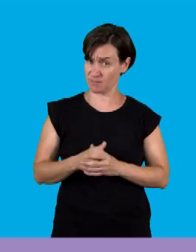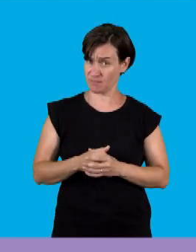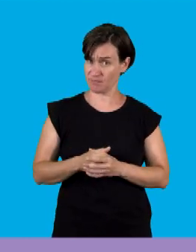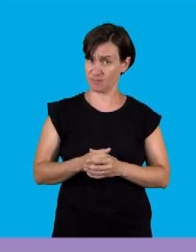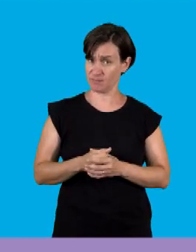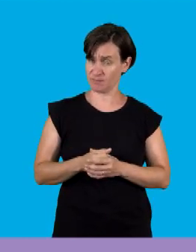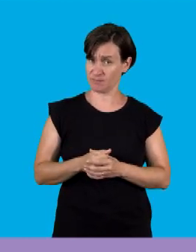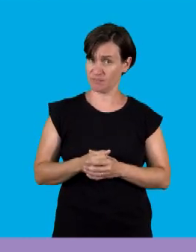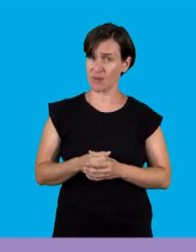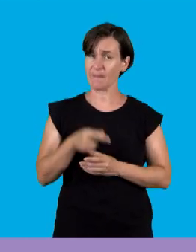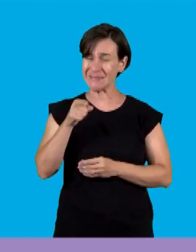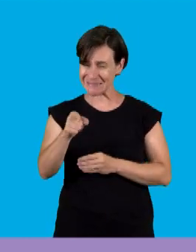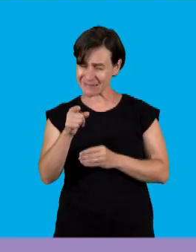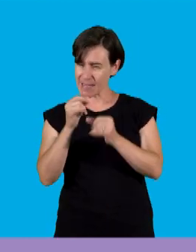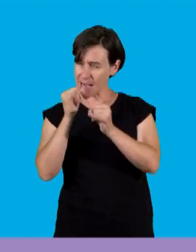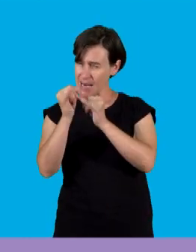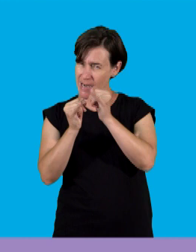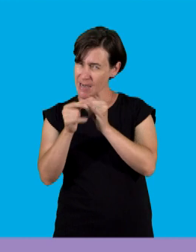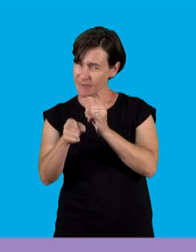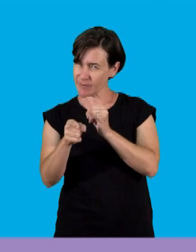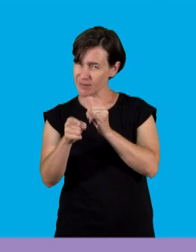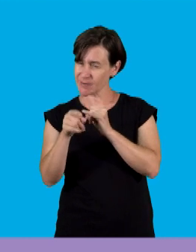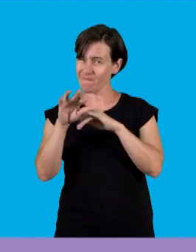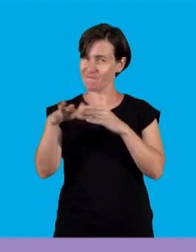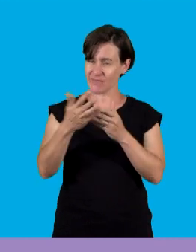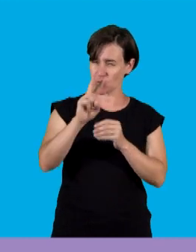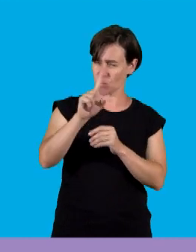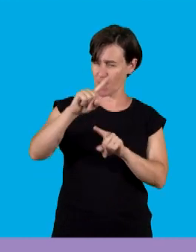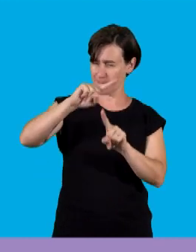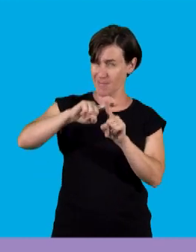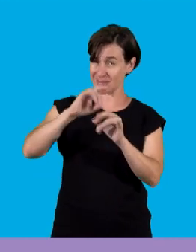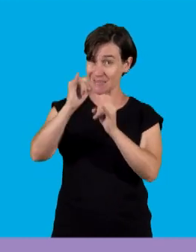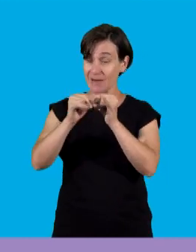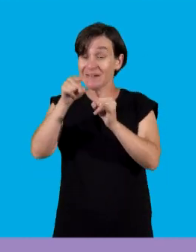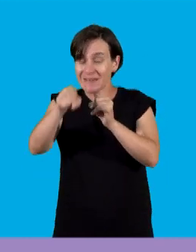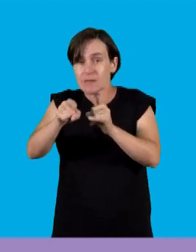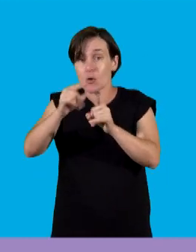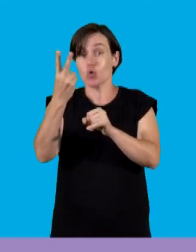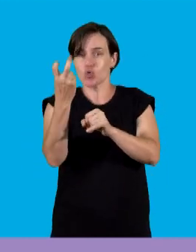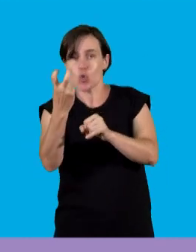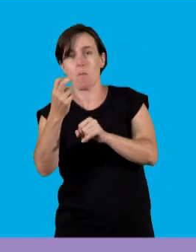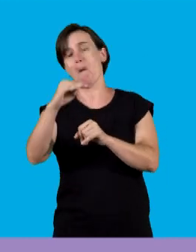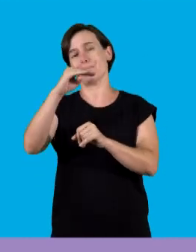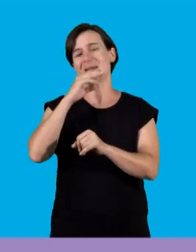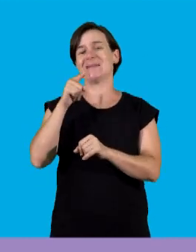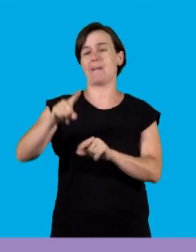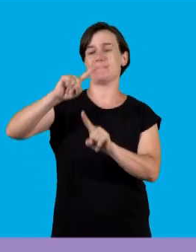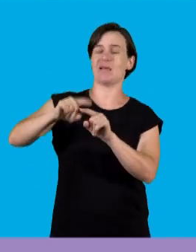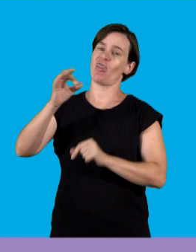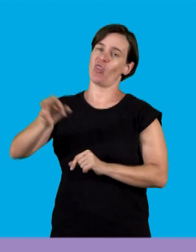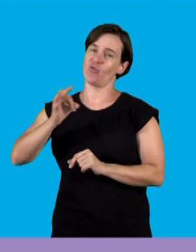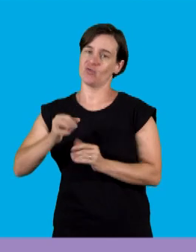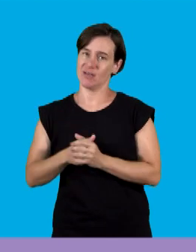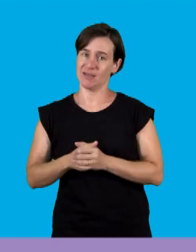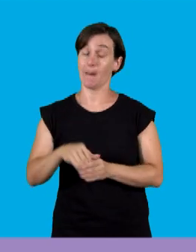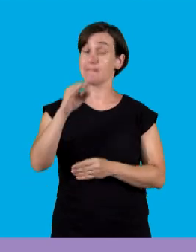of course, we are required to get the next one as well, where we are going to add 13 to this term to get the